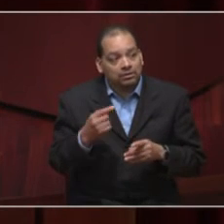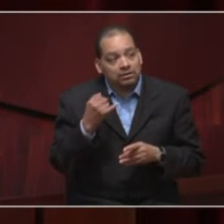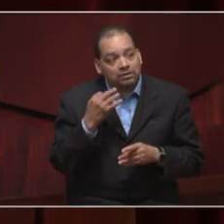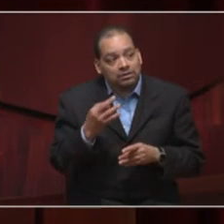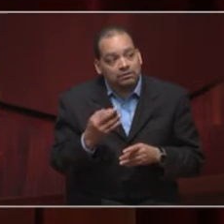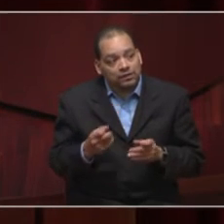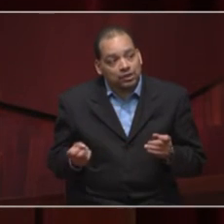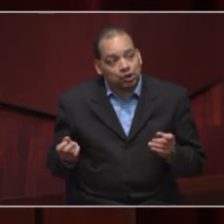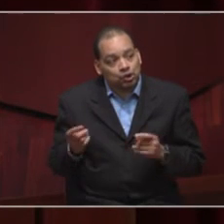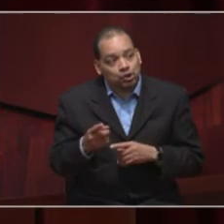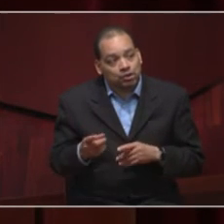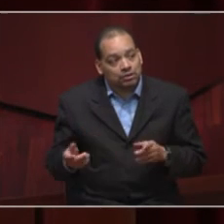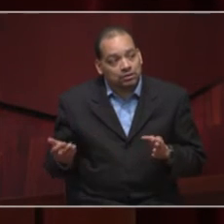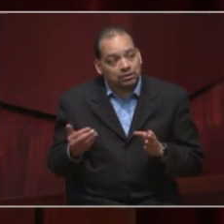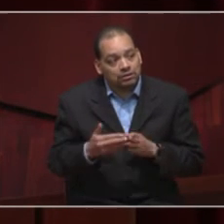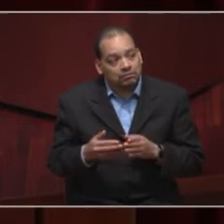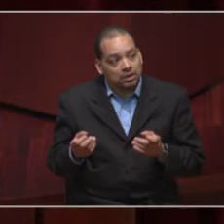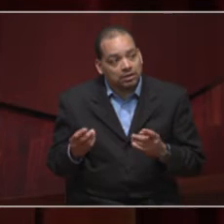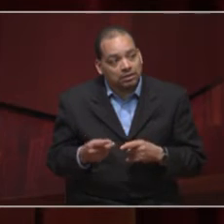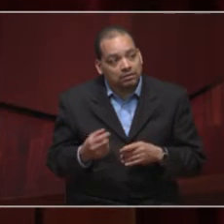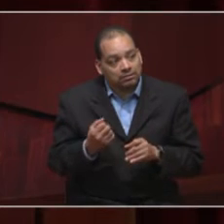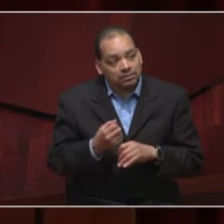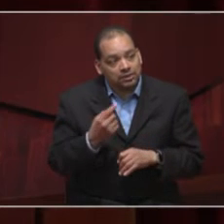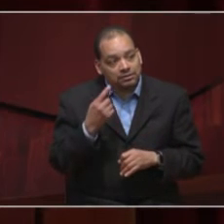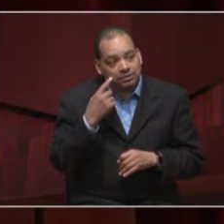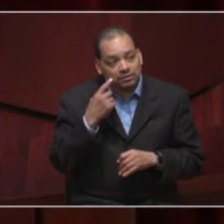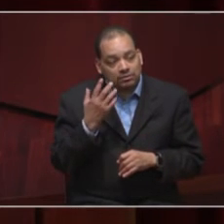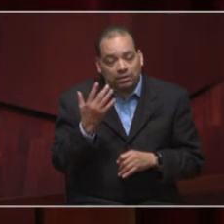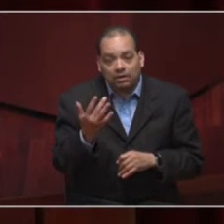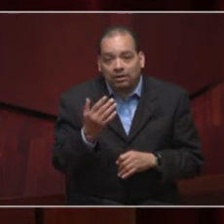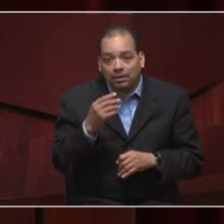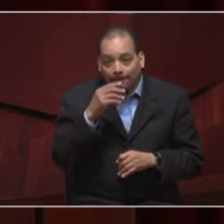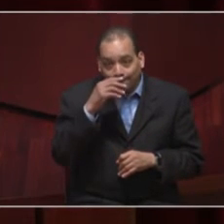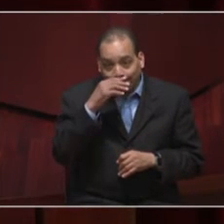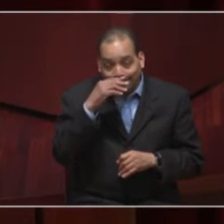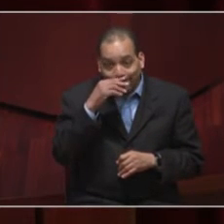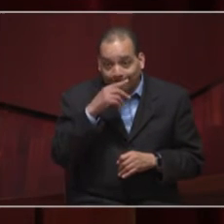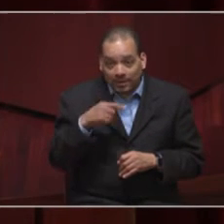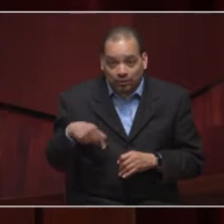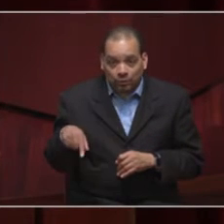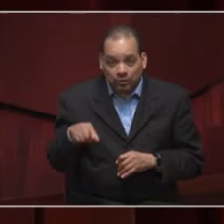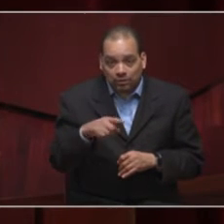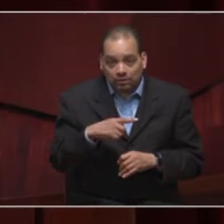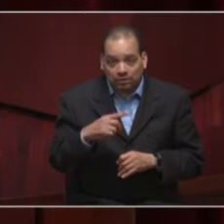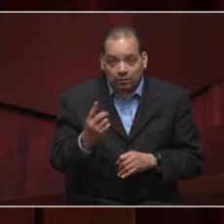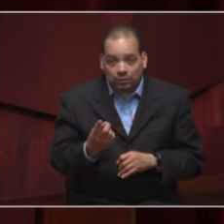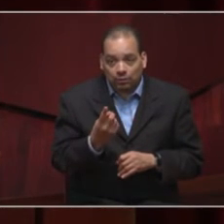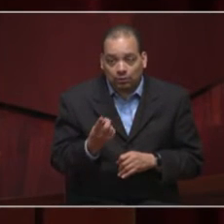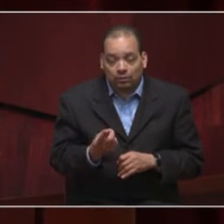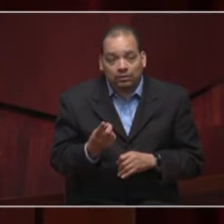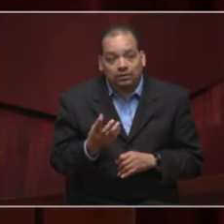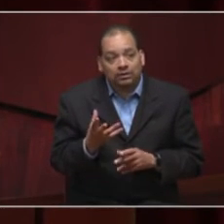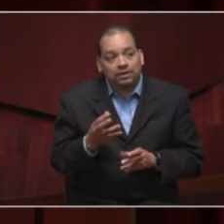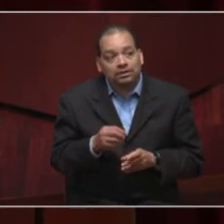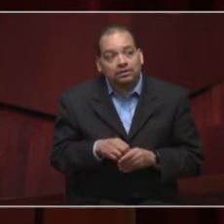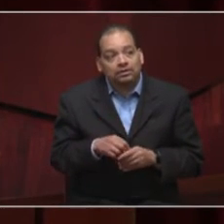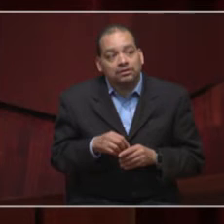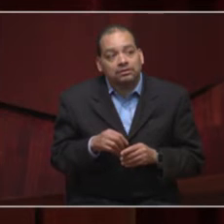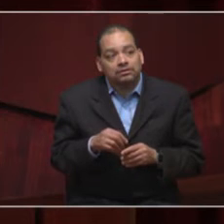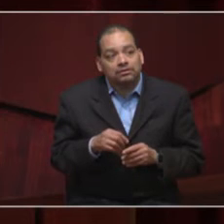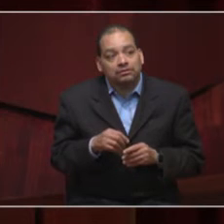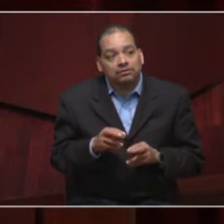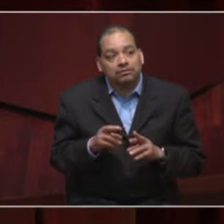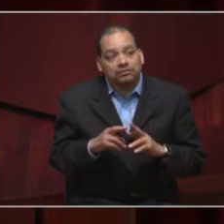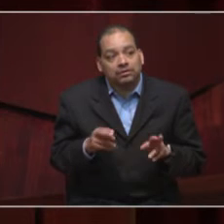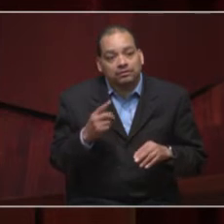next year, then that makes sense to us because, again, we are only in the position not of